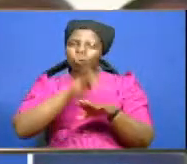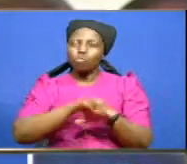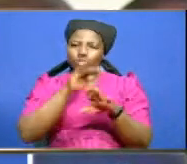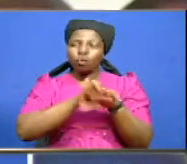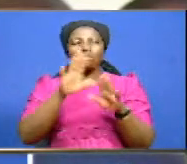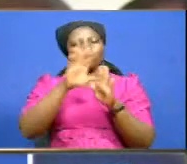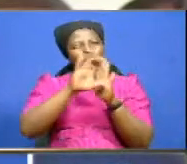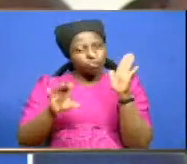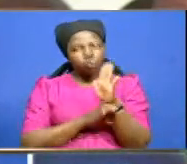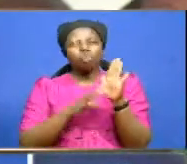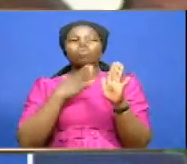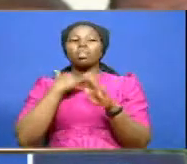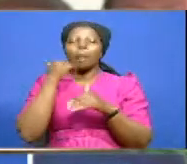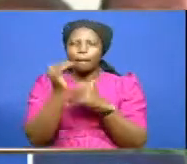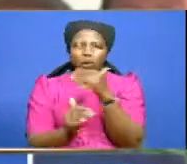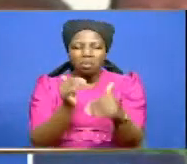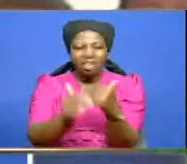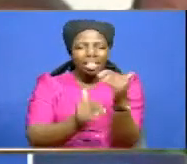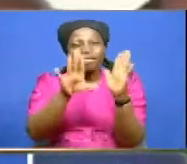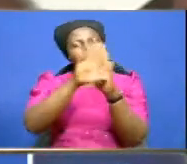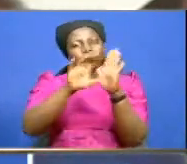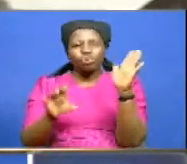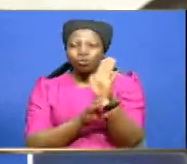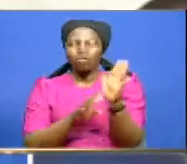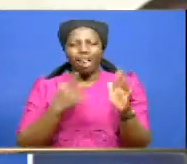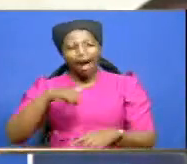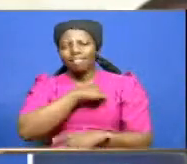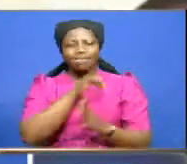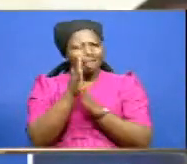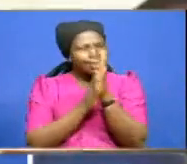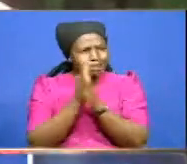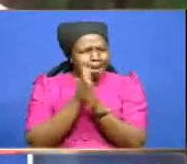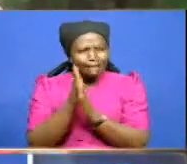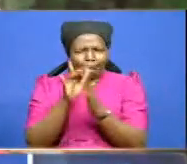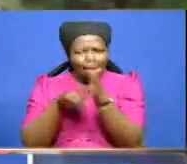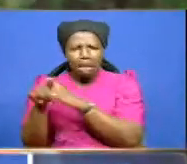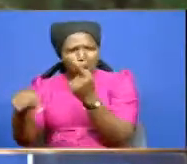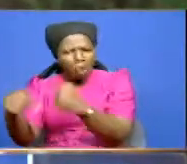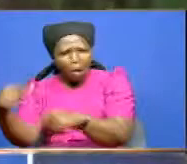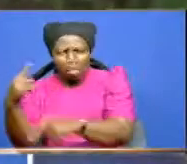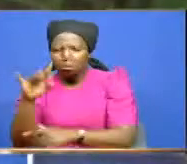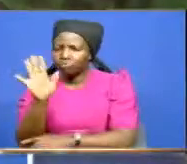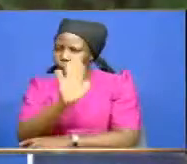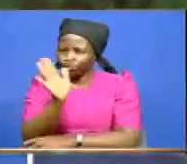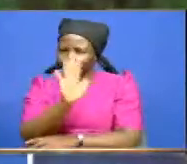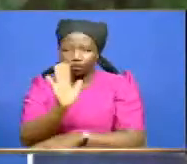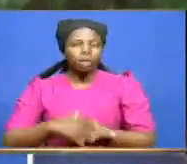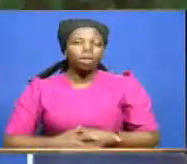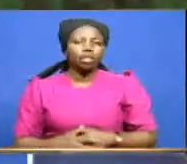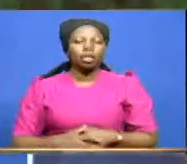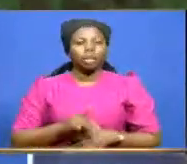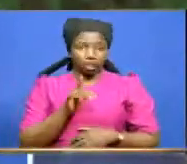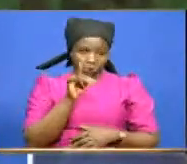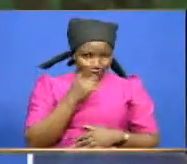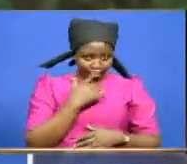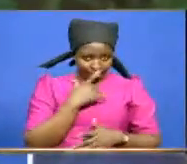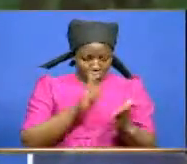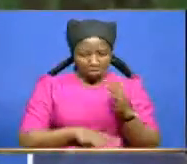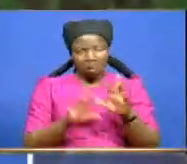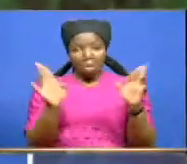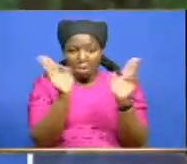constitution. We want a progressive constitution. We are not interested in a contest. Sasa wanasema ati sasa